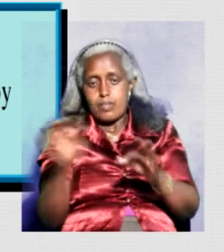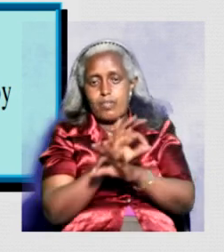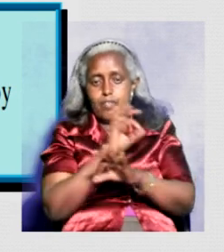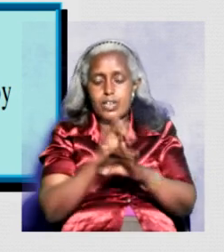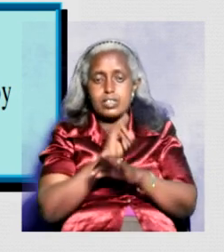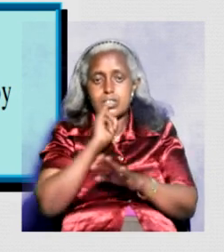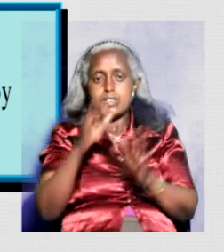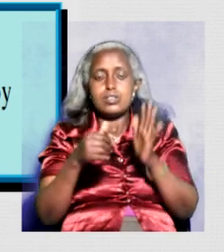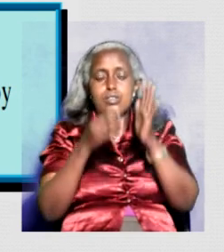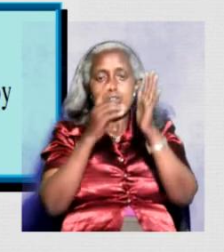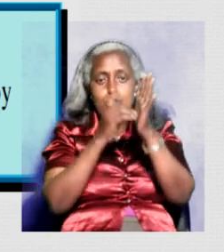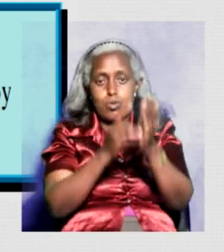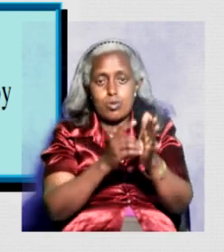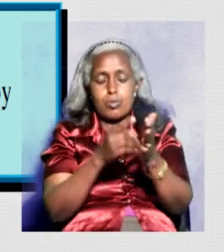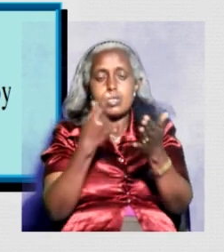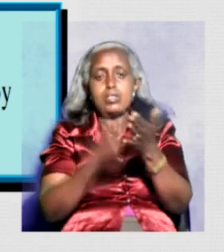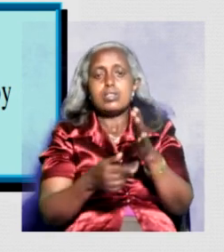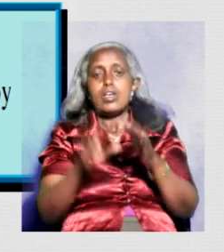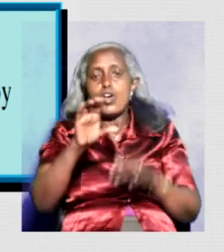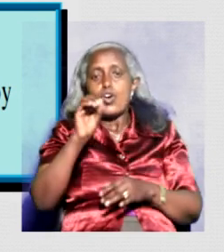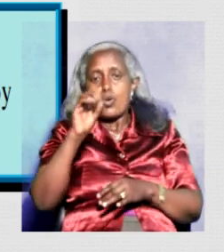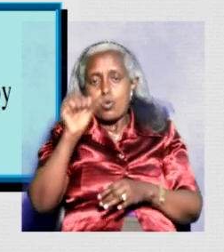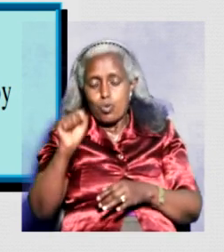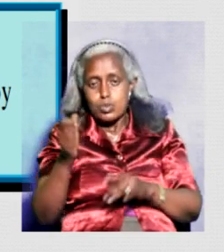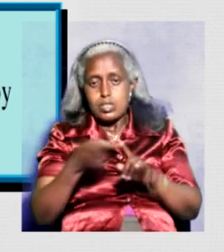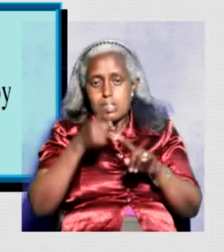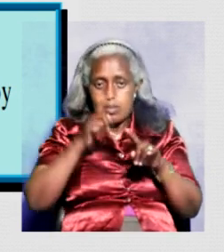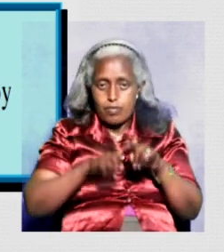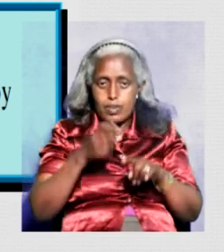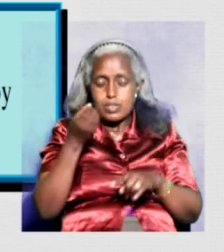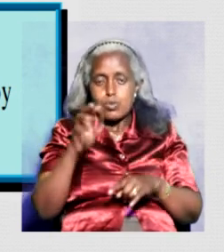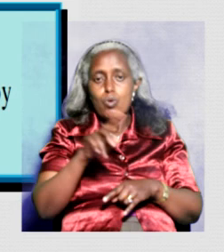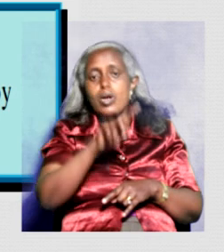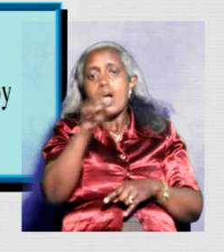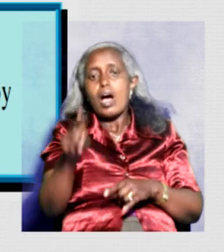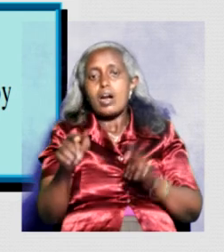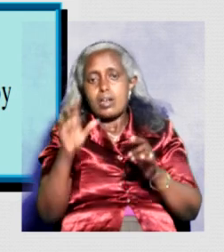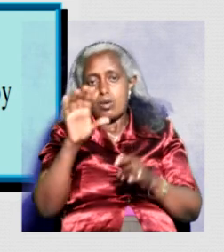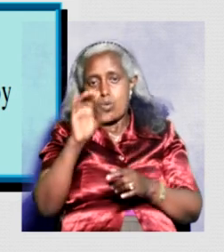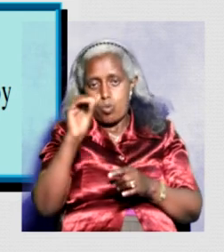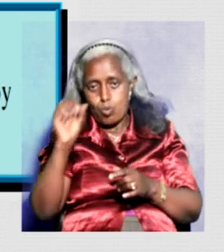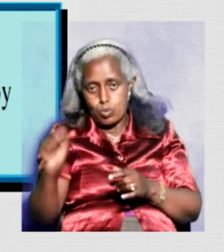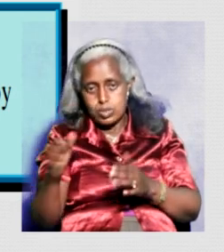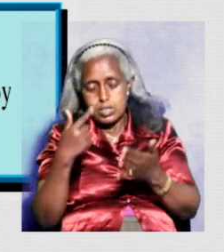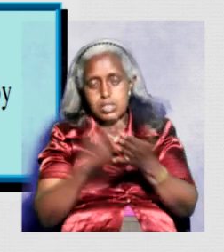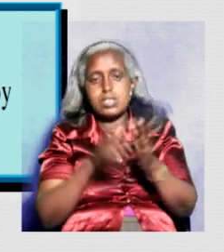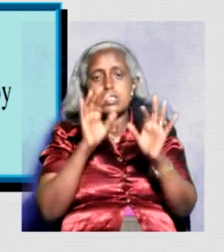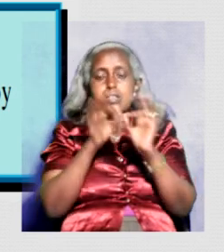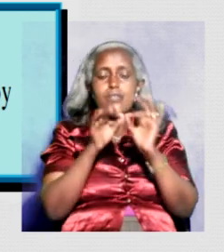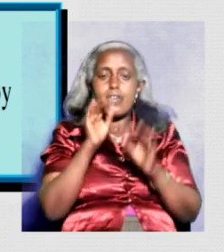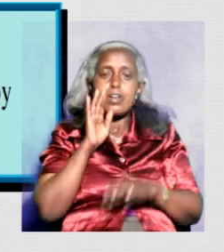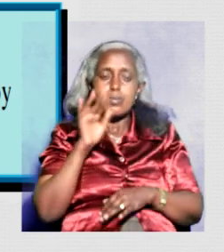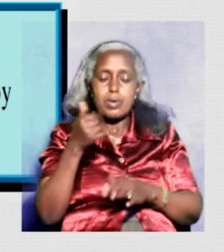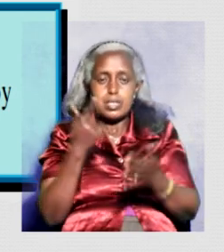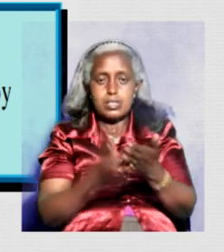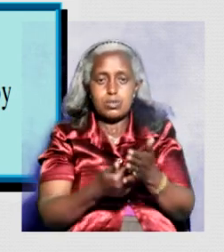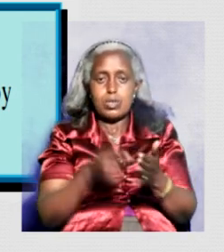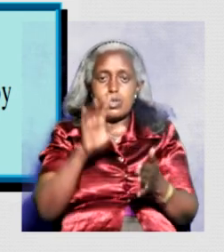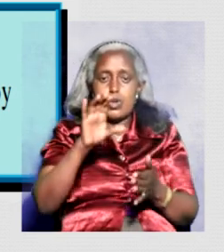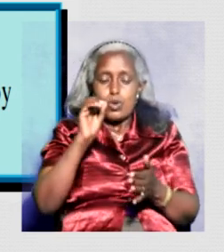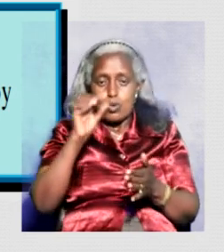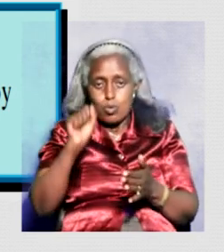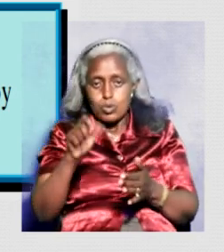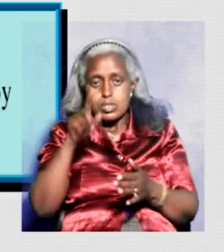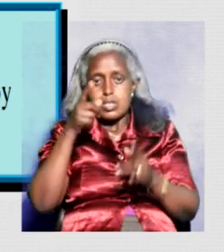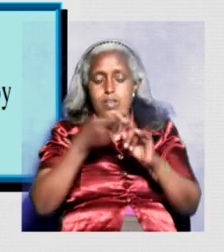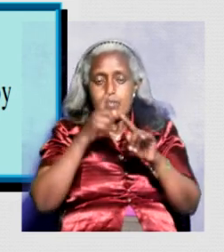is denoted by this symbol, cos inverse or arc cos. and it's defined by this one, cos inverse of